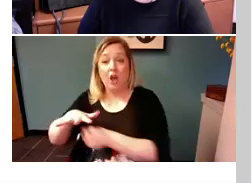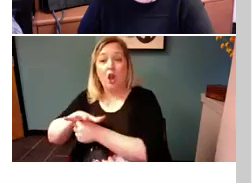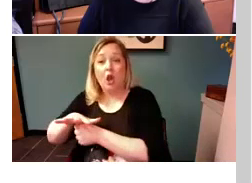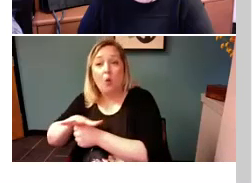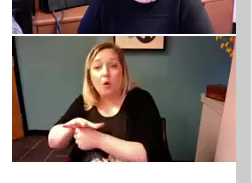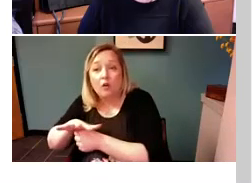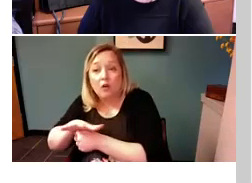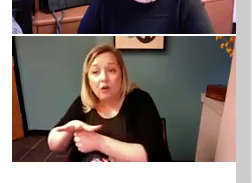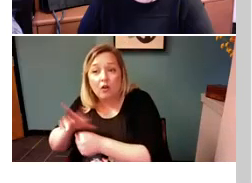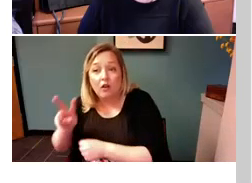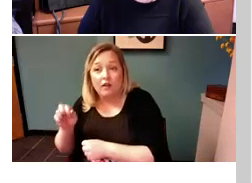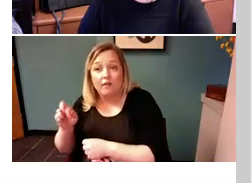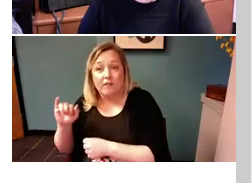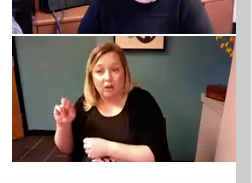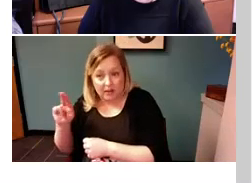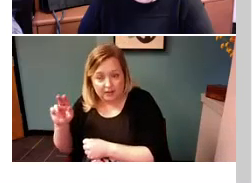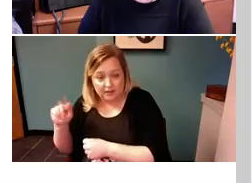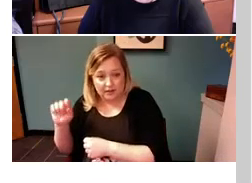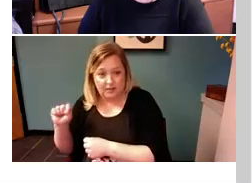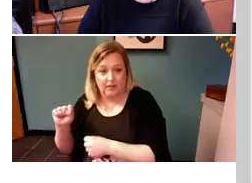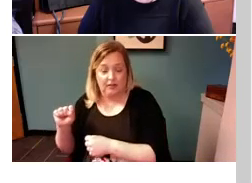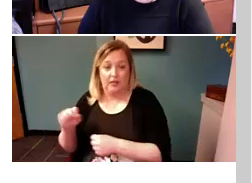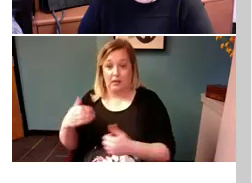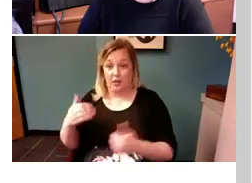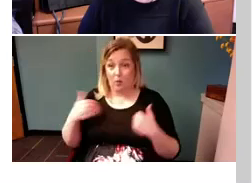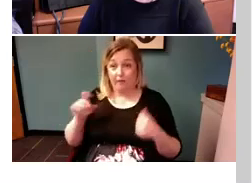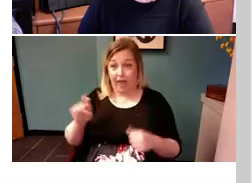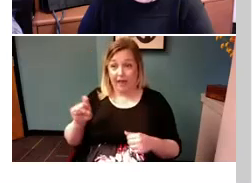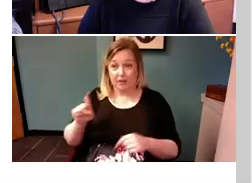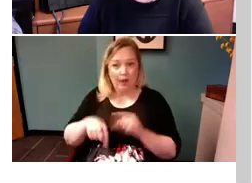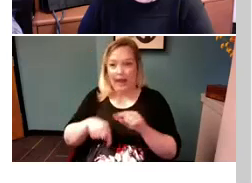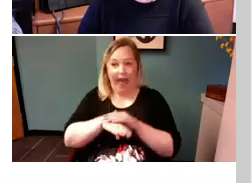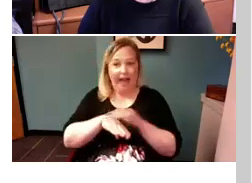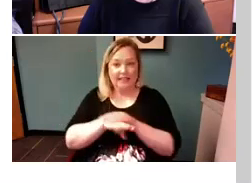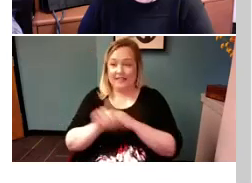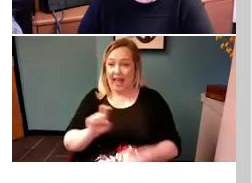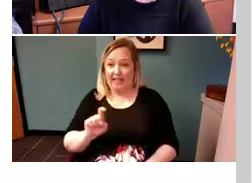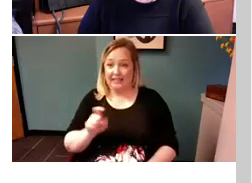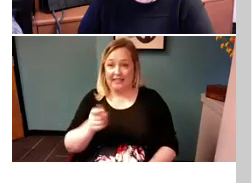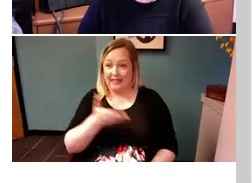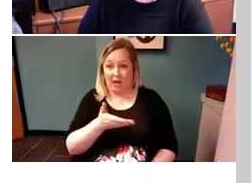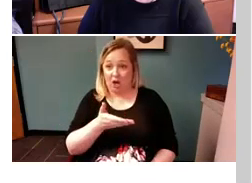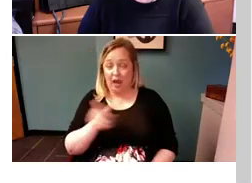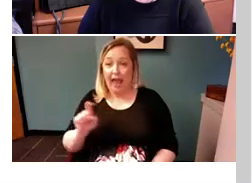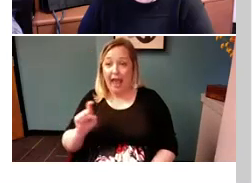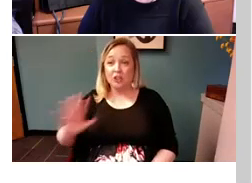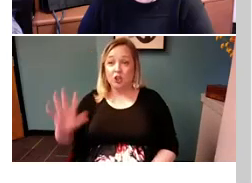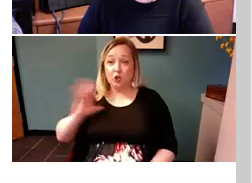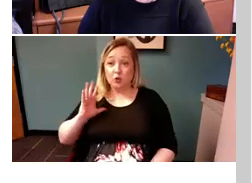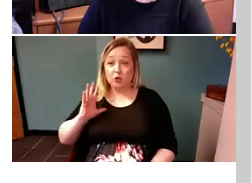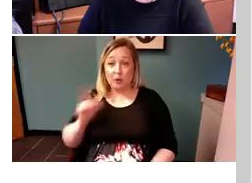X. We cannot access X from this function because X used to reside in stack and it is not here